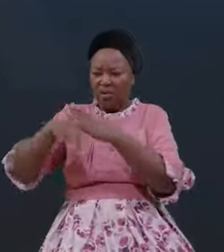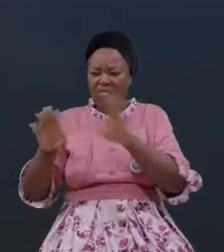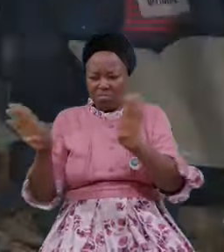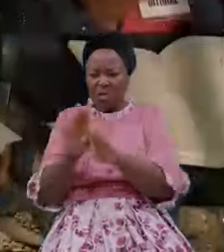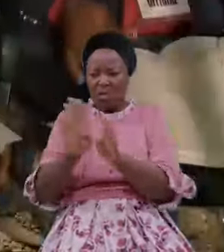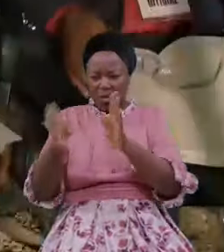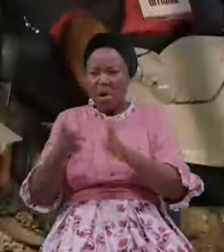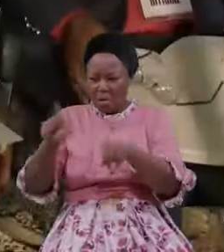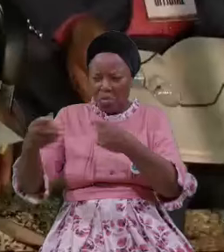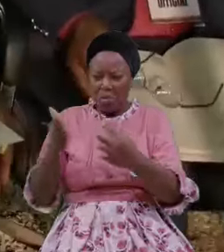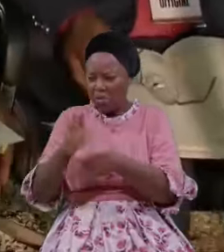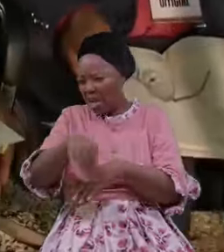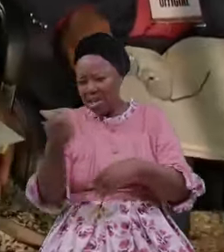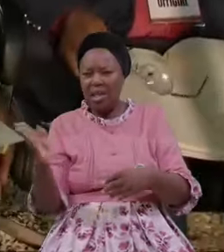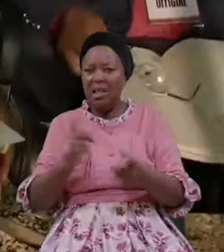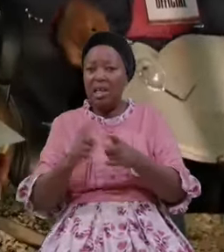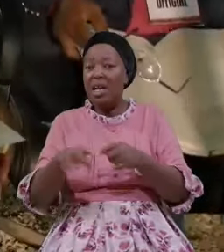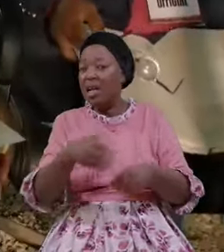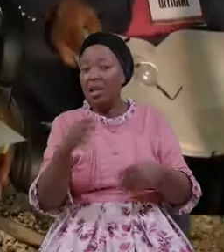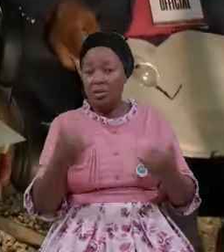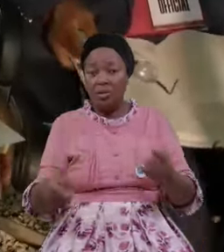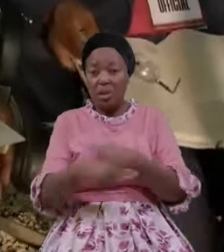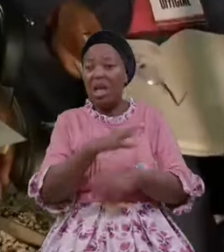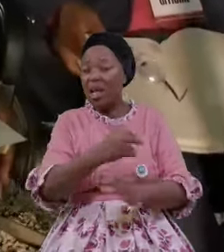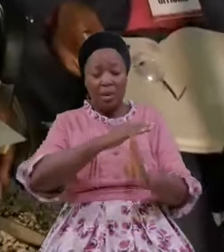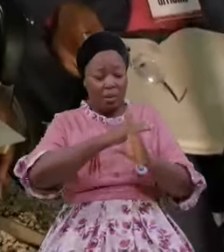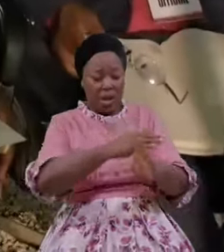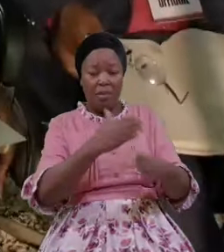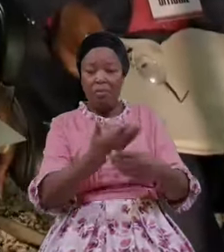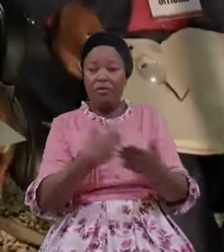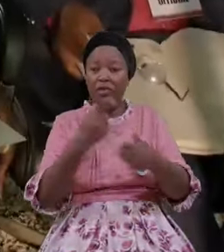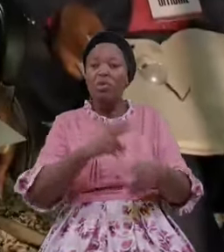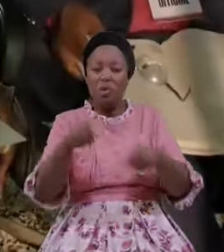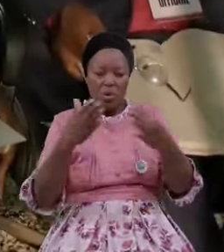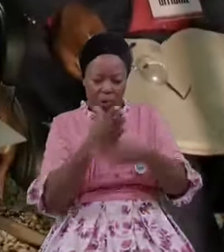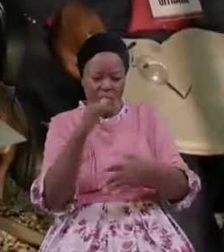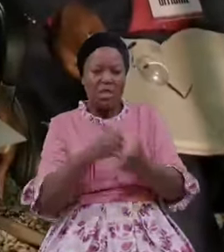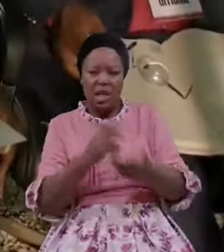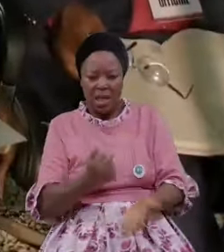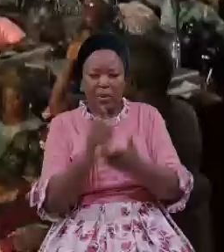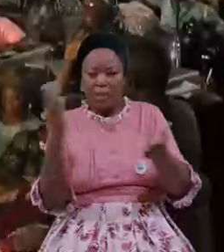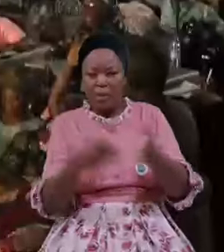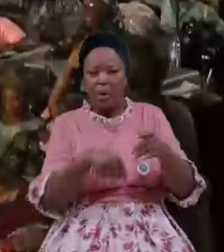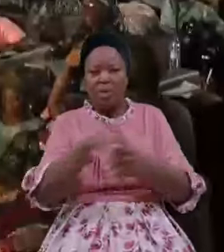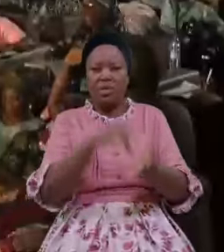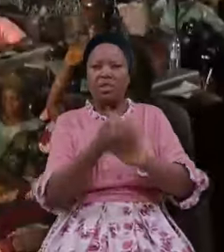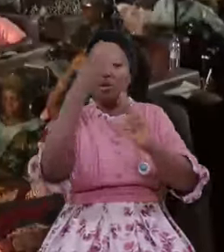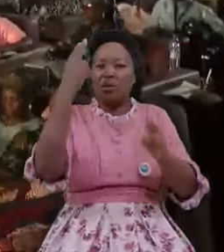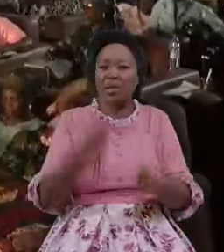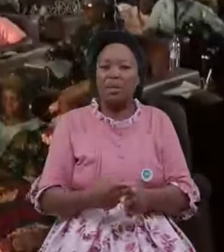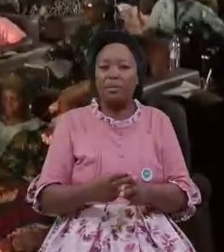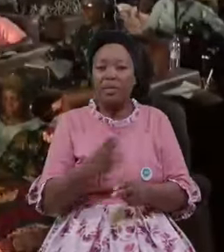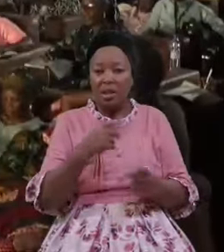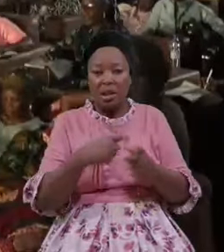today, any barrier before you, he will go through and get to you there. And he said,